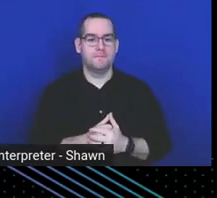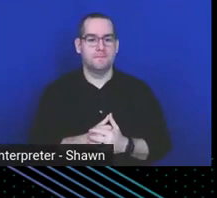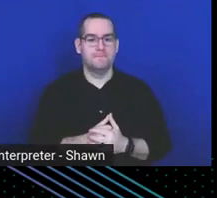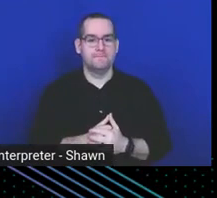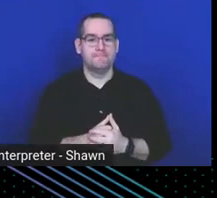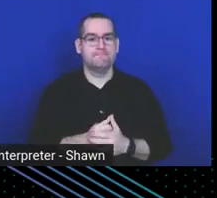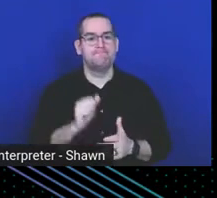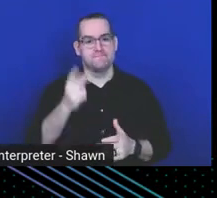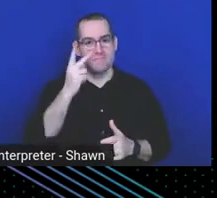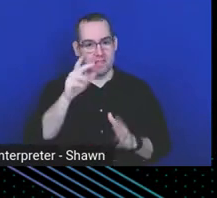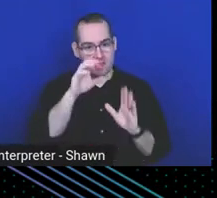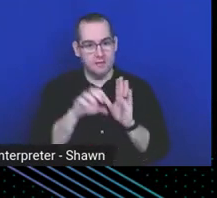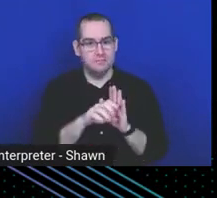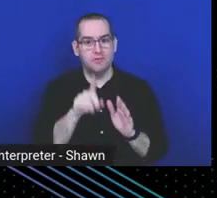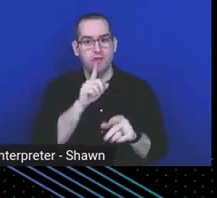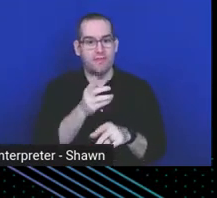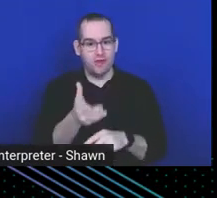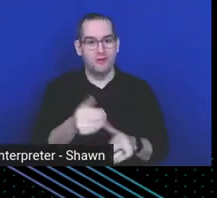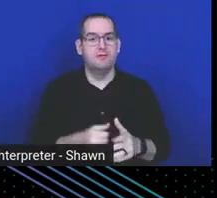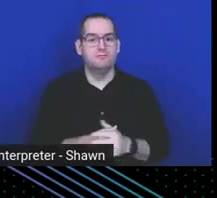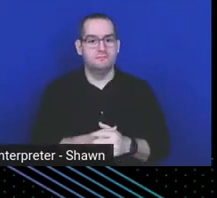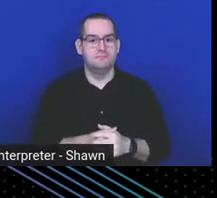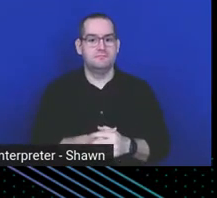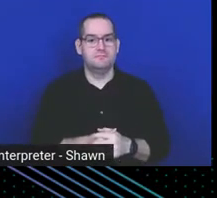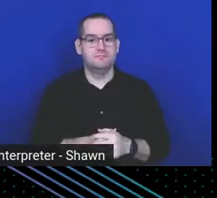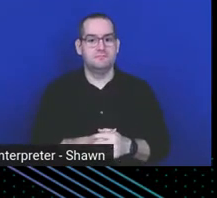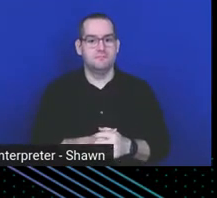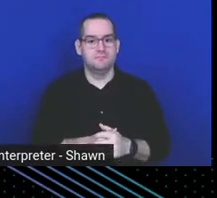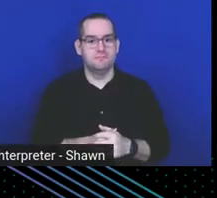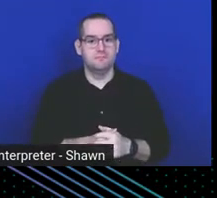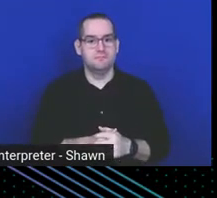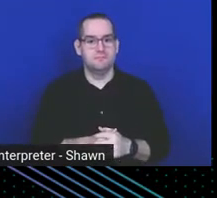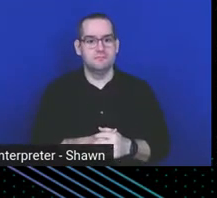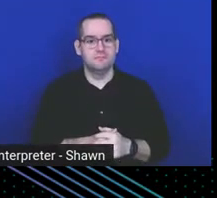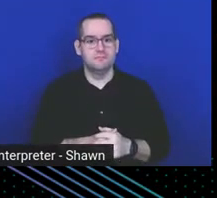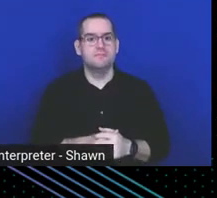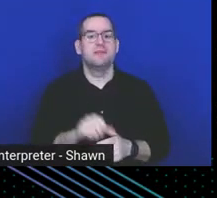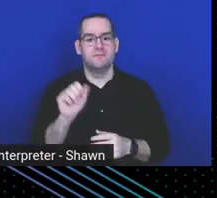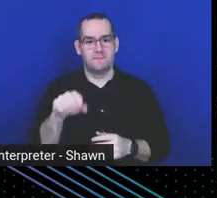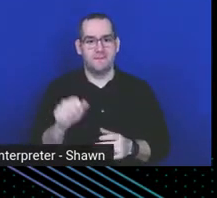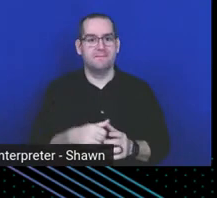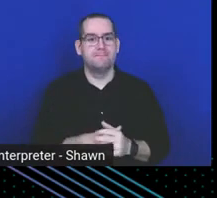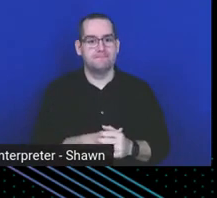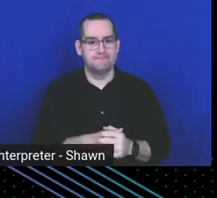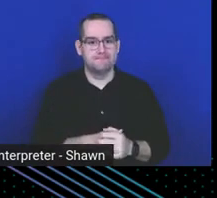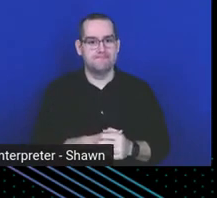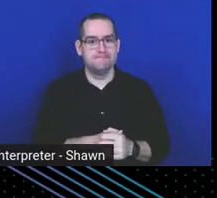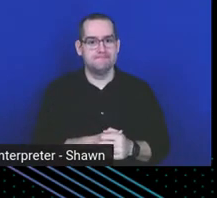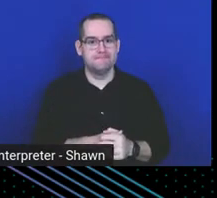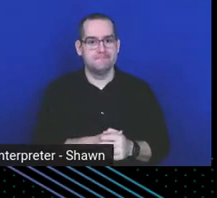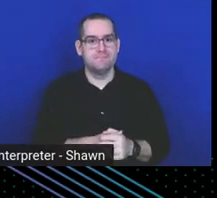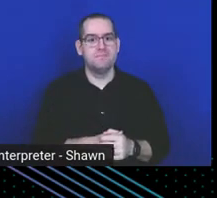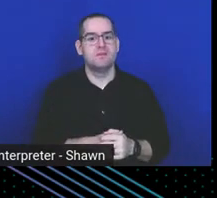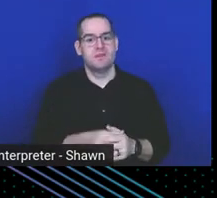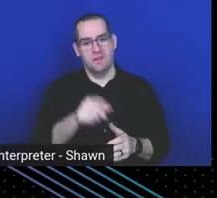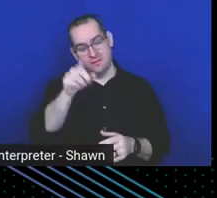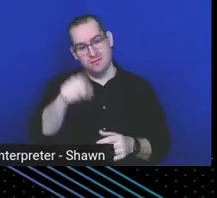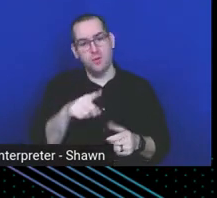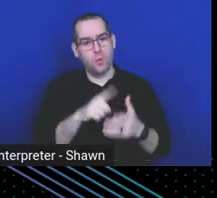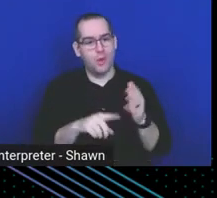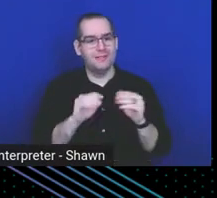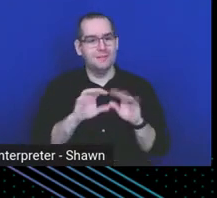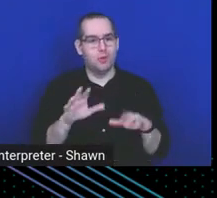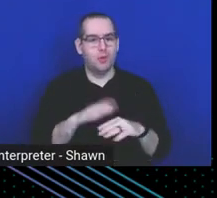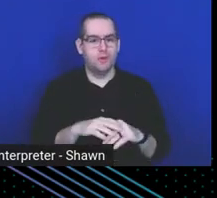see the images which are there, and yeah, this is what which is getting deployed onto